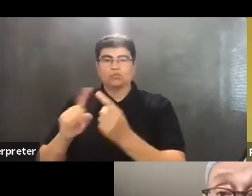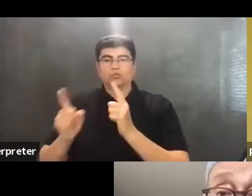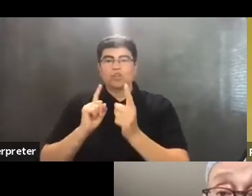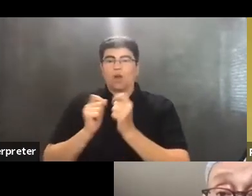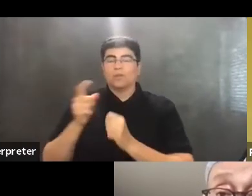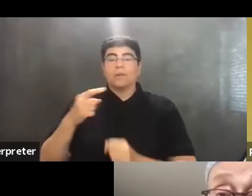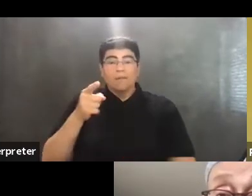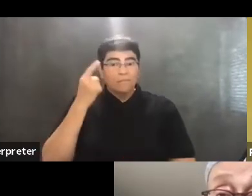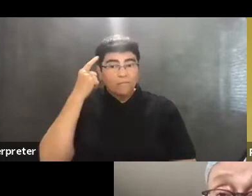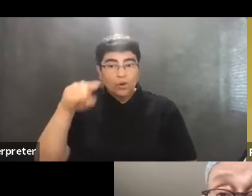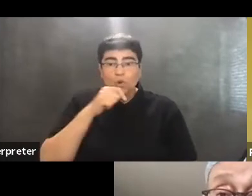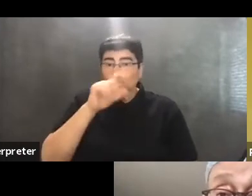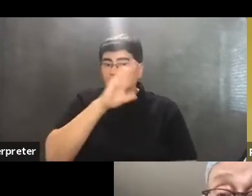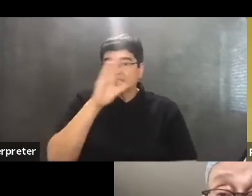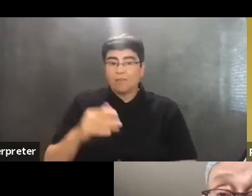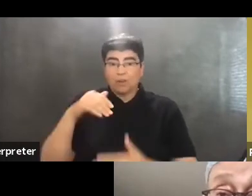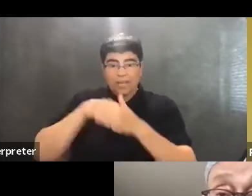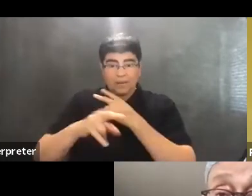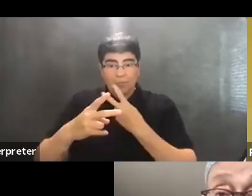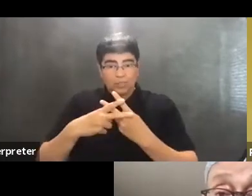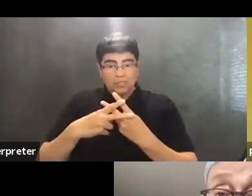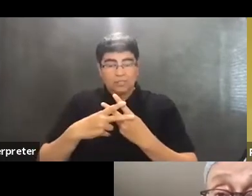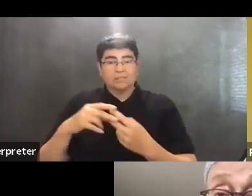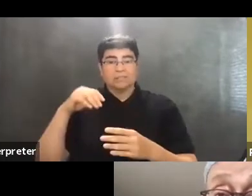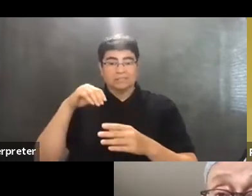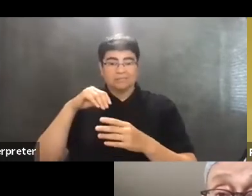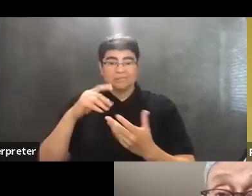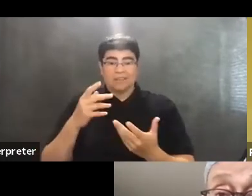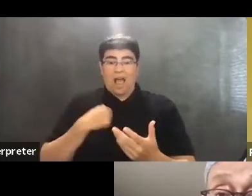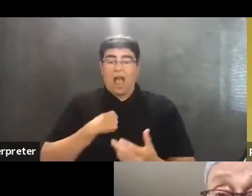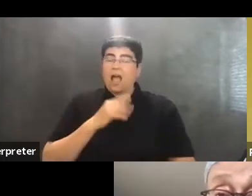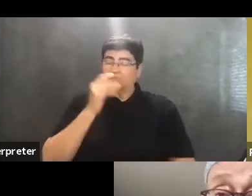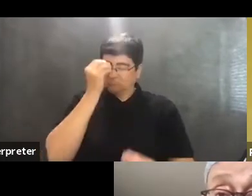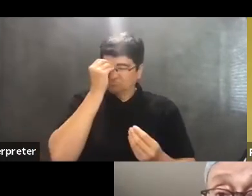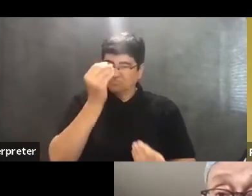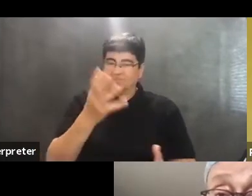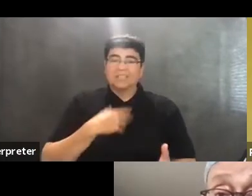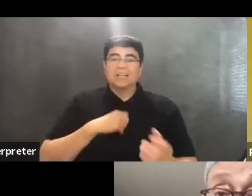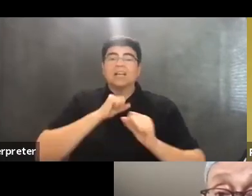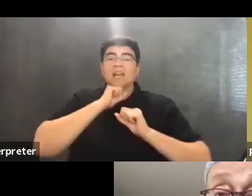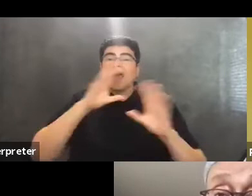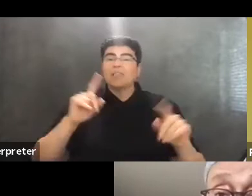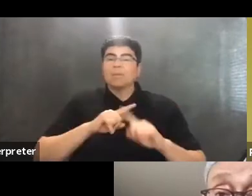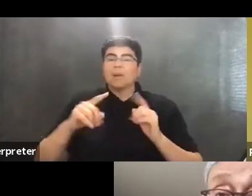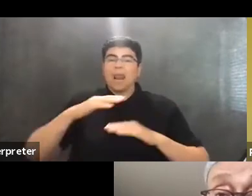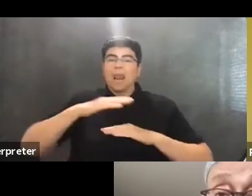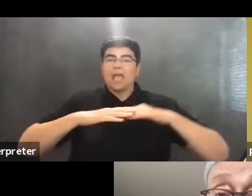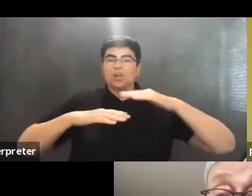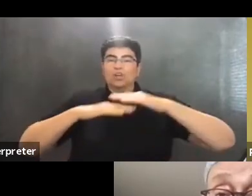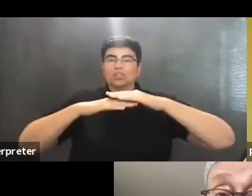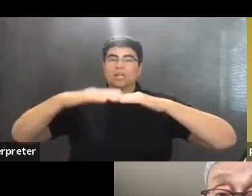of you who have never been inside a prison in a prison, I assure you there's nothing but layers of